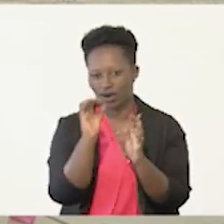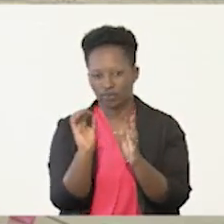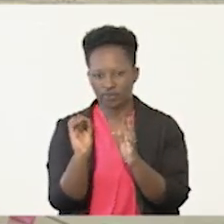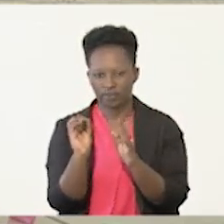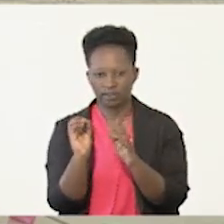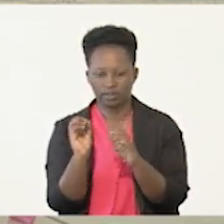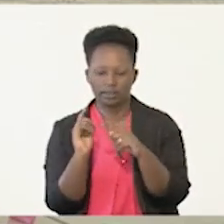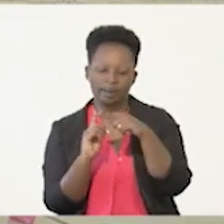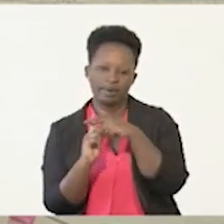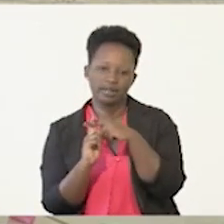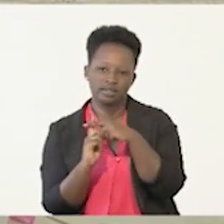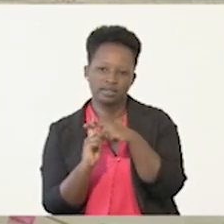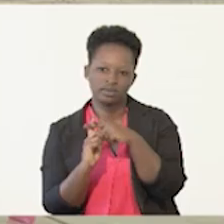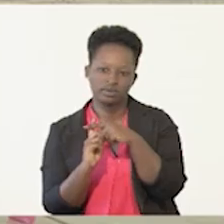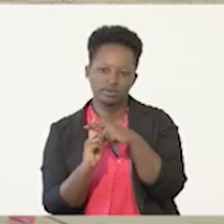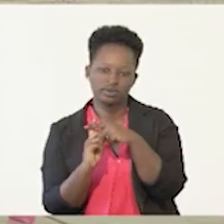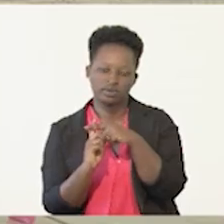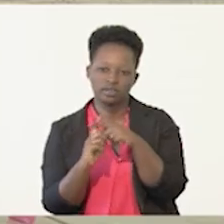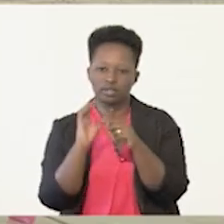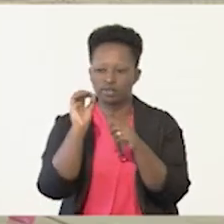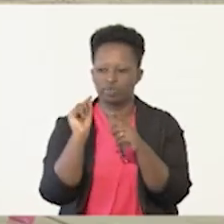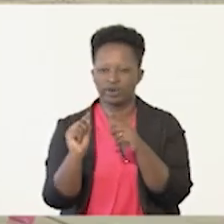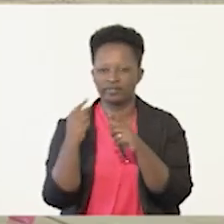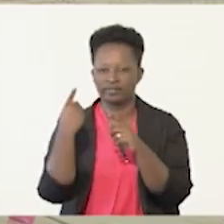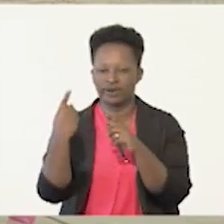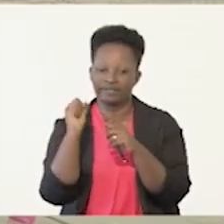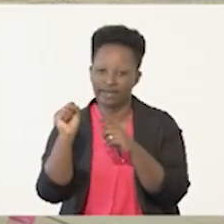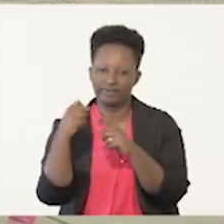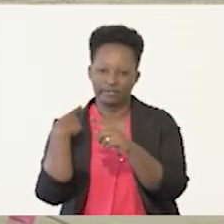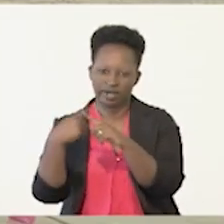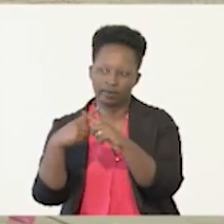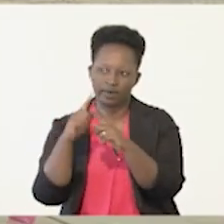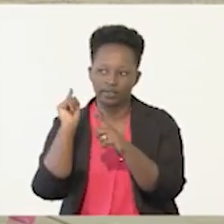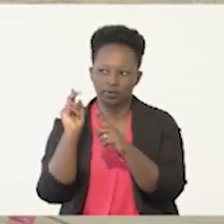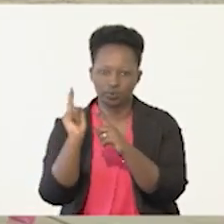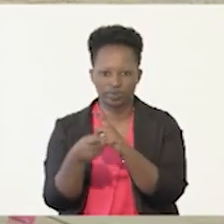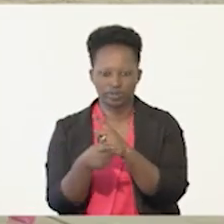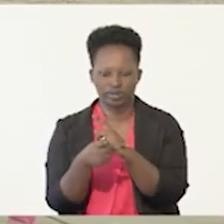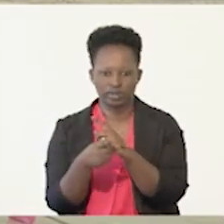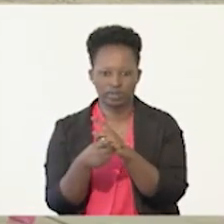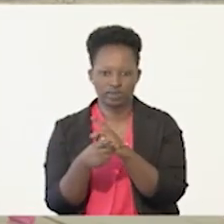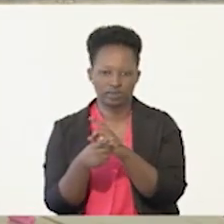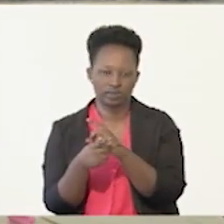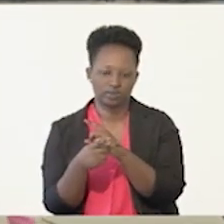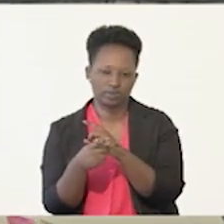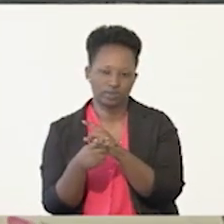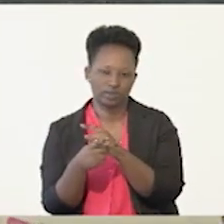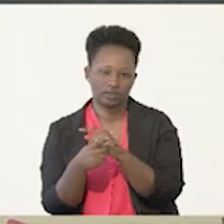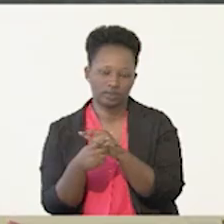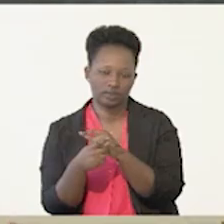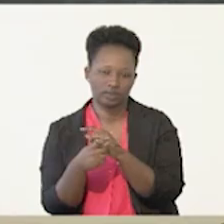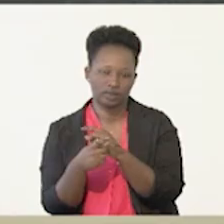400 plus, if you get to 0.5, you multiply 2,000. This 0 may bring out this